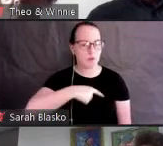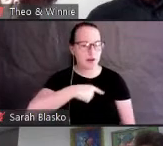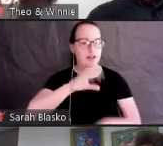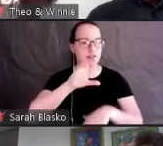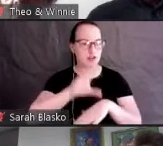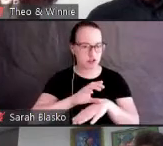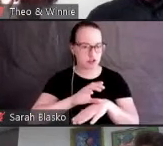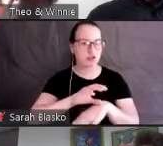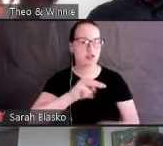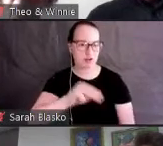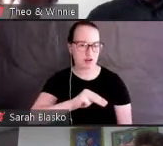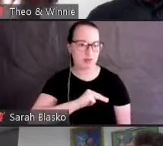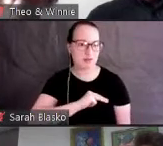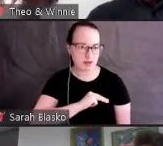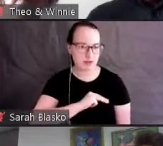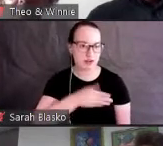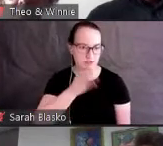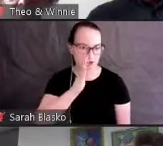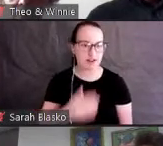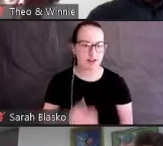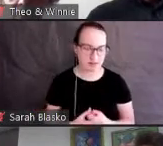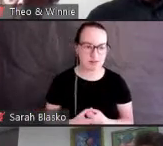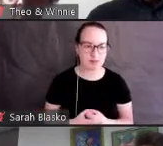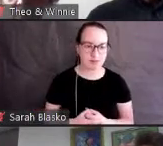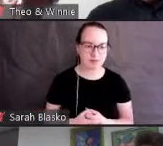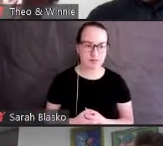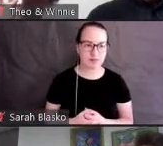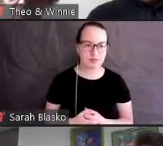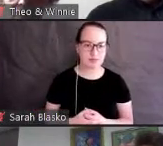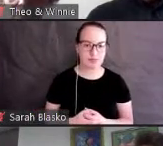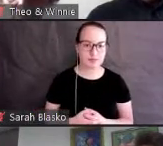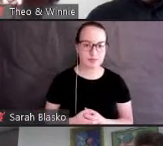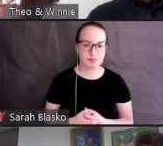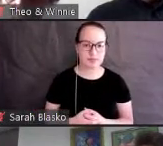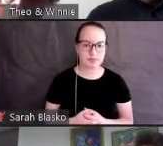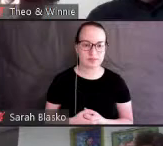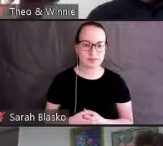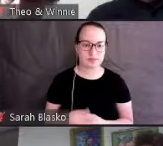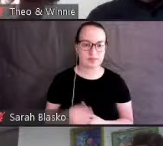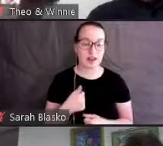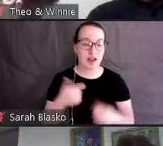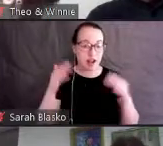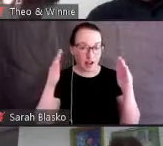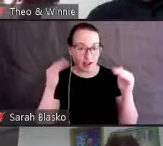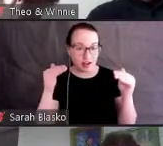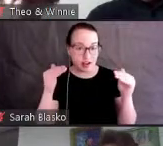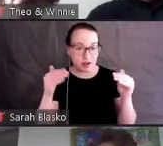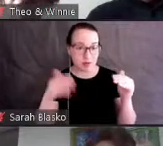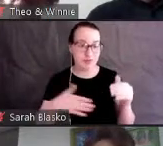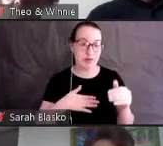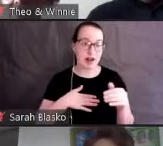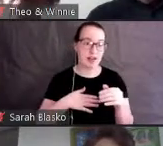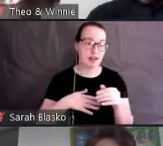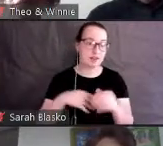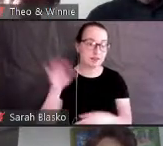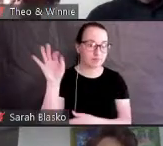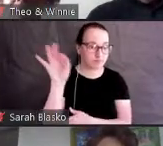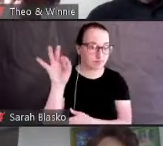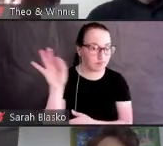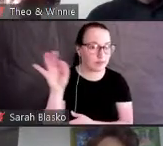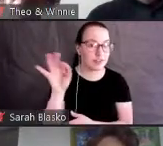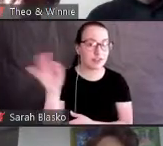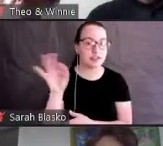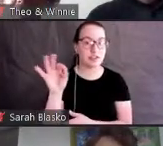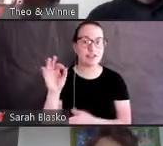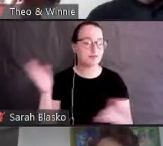God. Brothers and sisters, I hope this ranting has been of some encouragement to you.